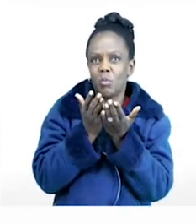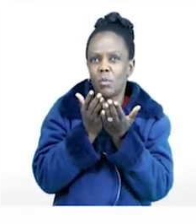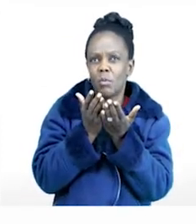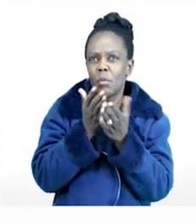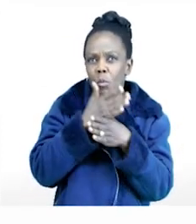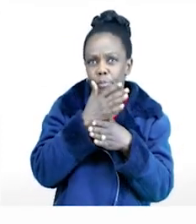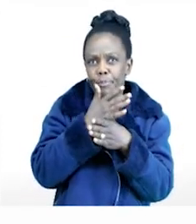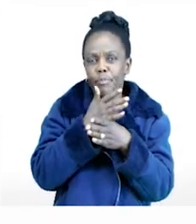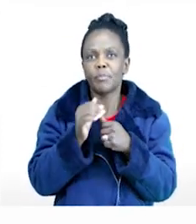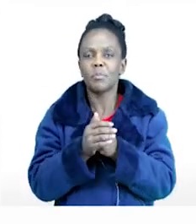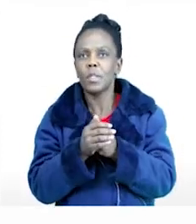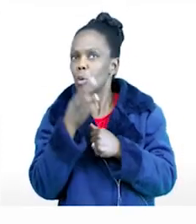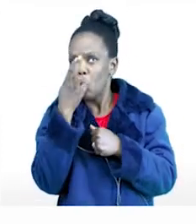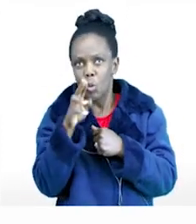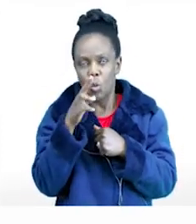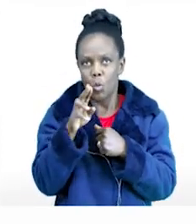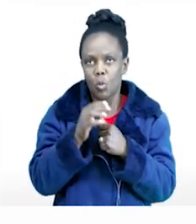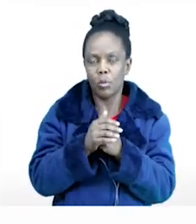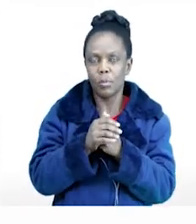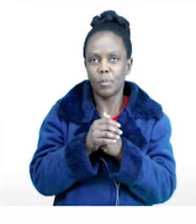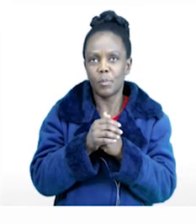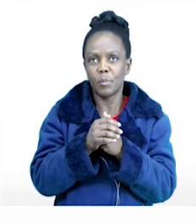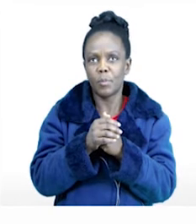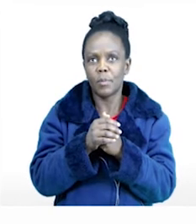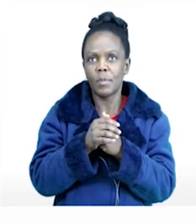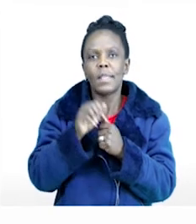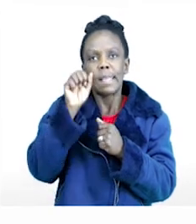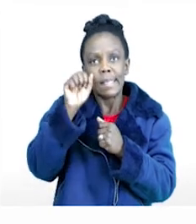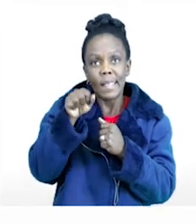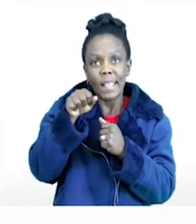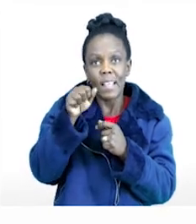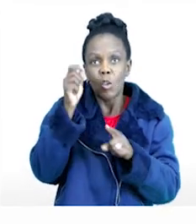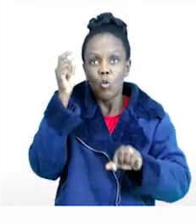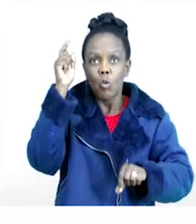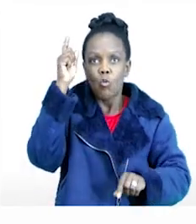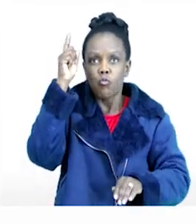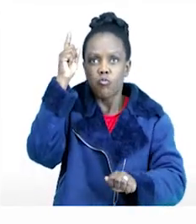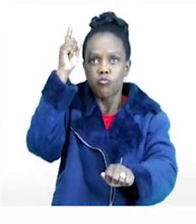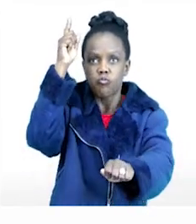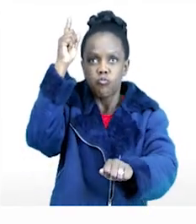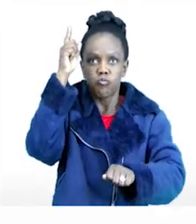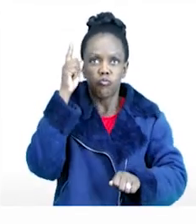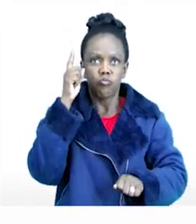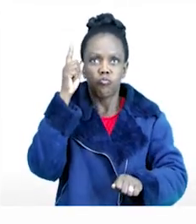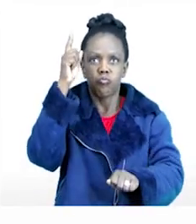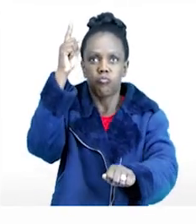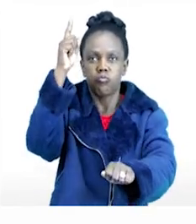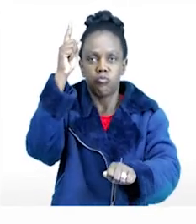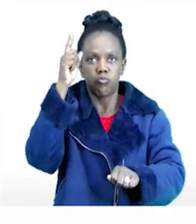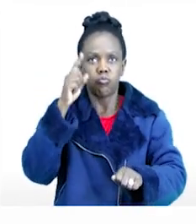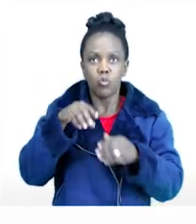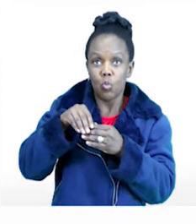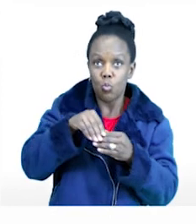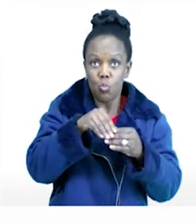you can't. But you can use a tractor to move around the farm. So you are going to